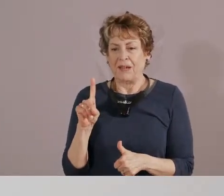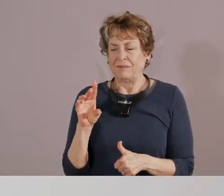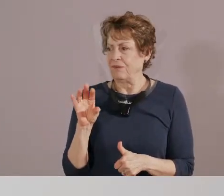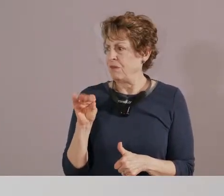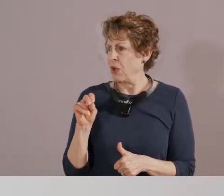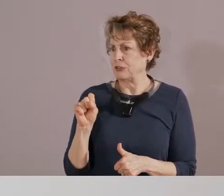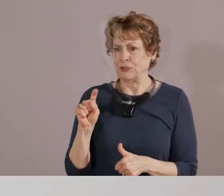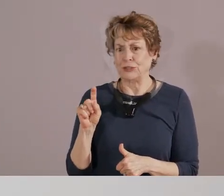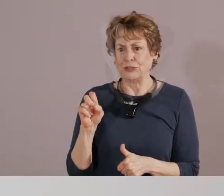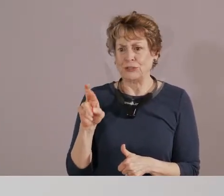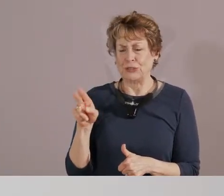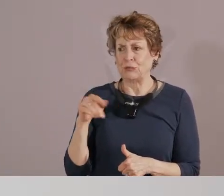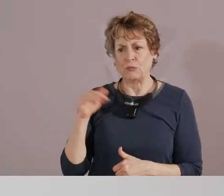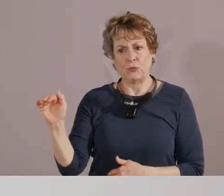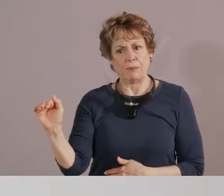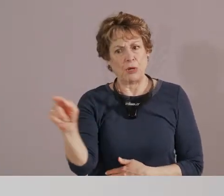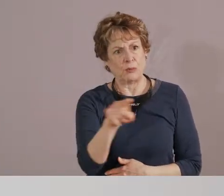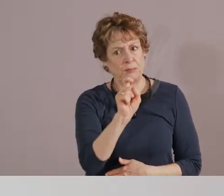o'clock today. Bud?